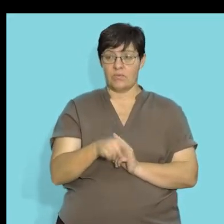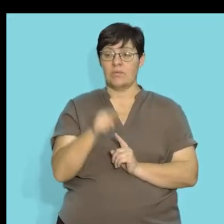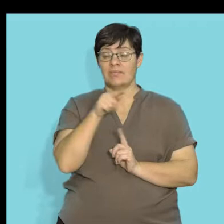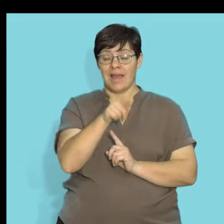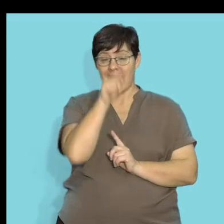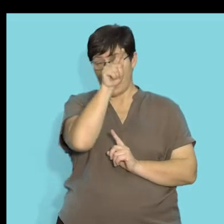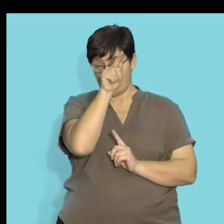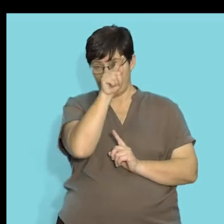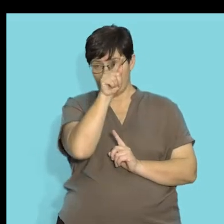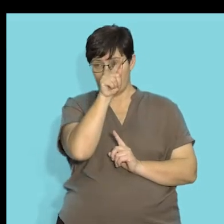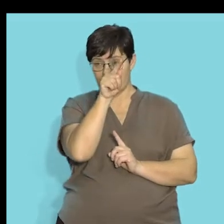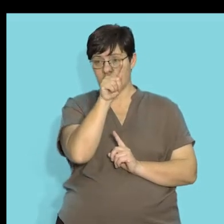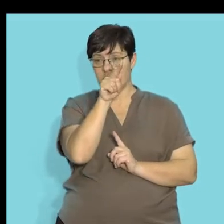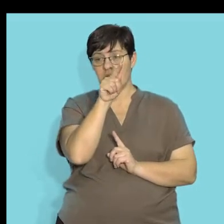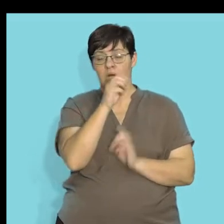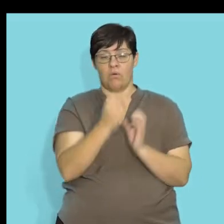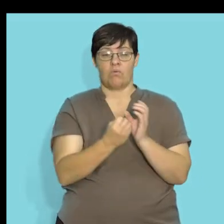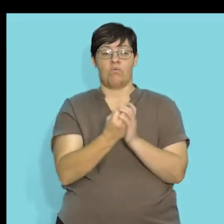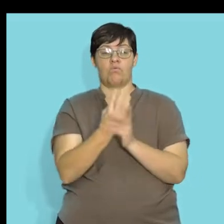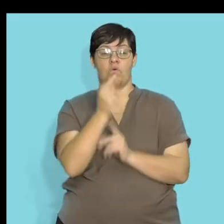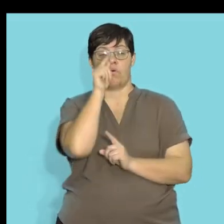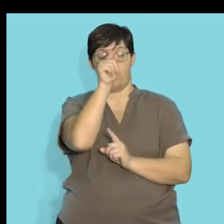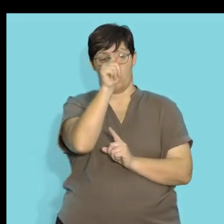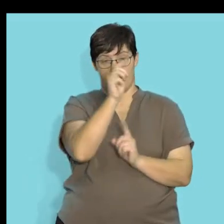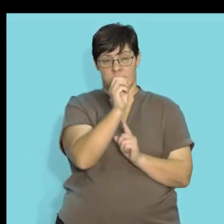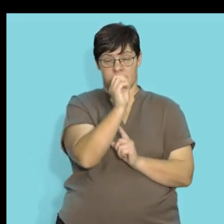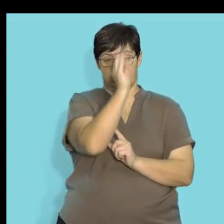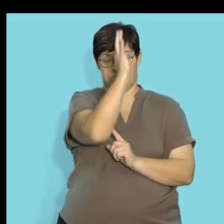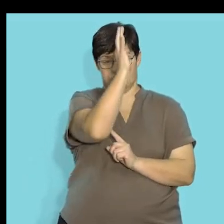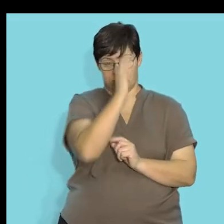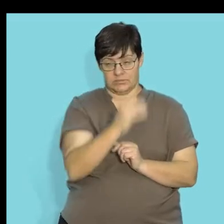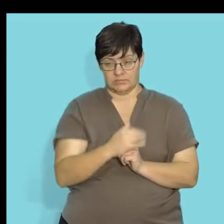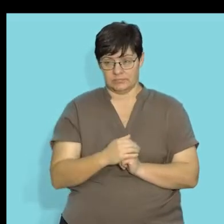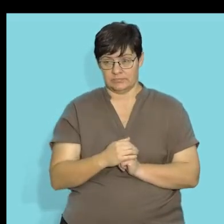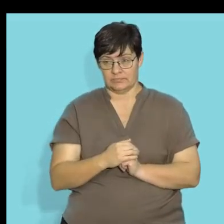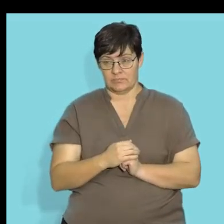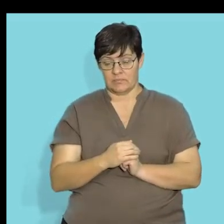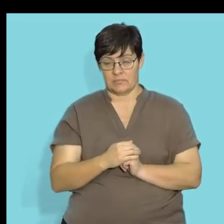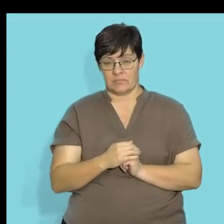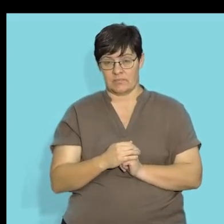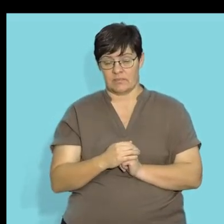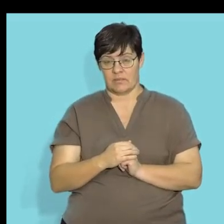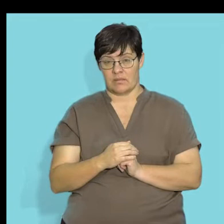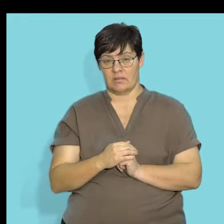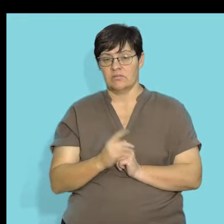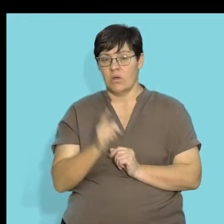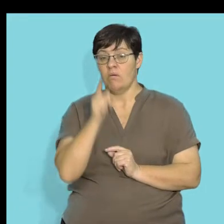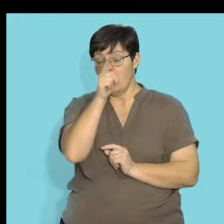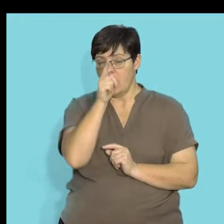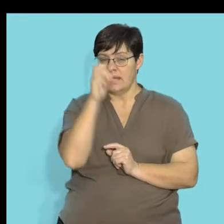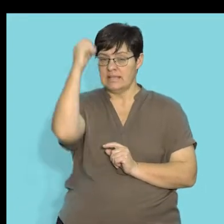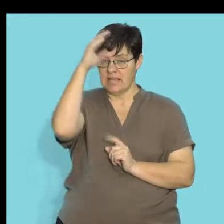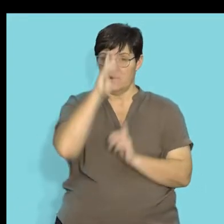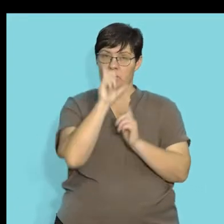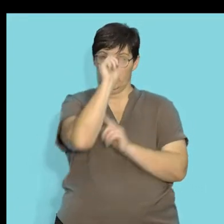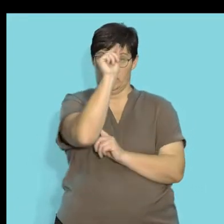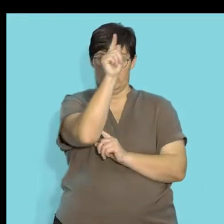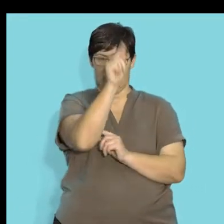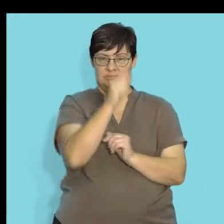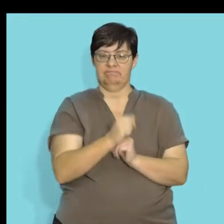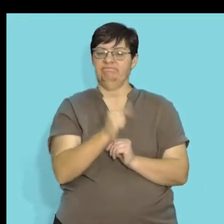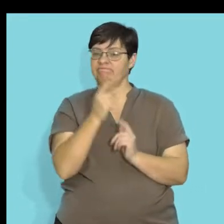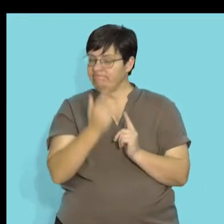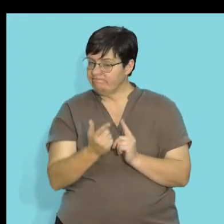it causes an elongation of the apical area in the direction of the stimulus. And this